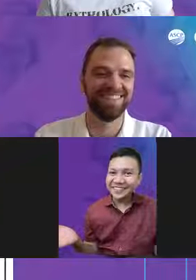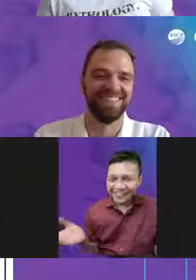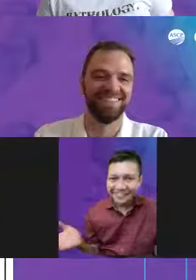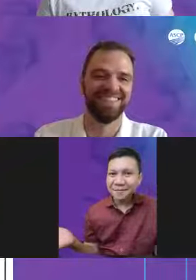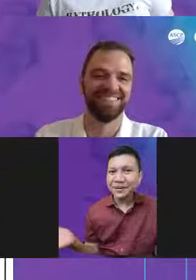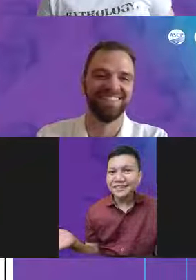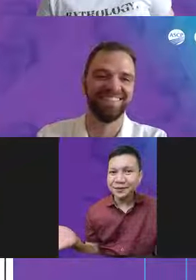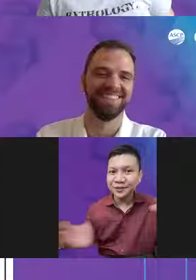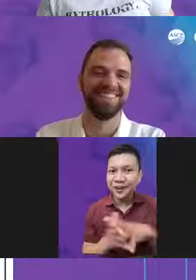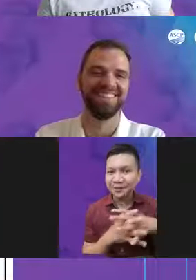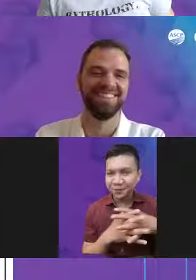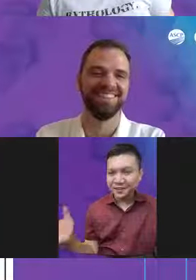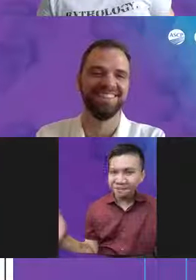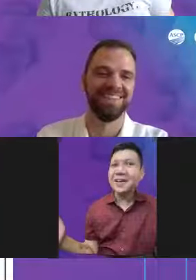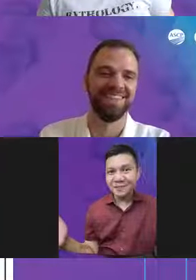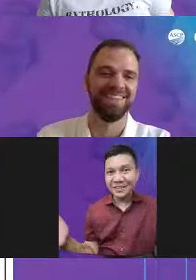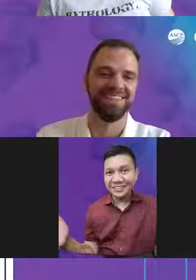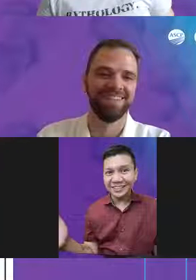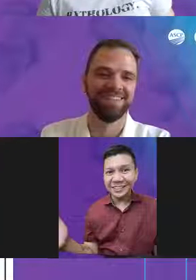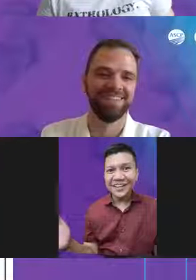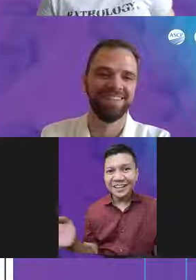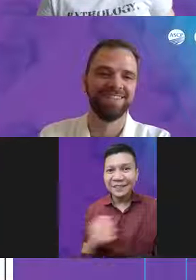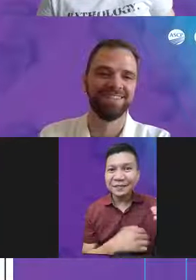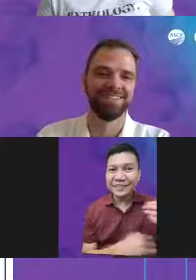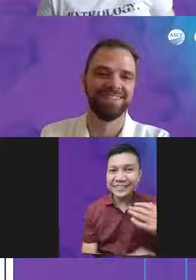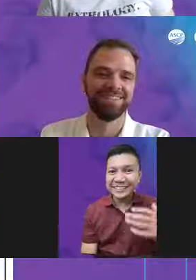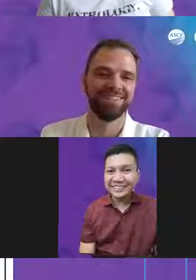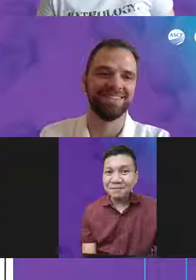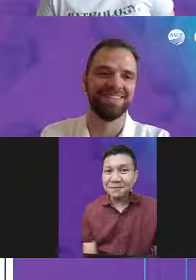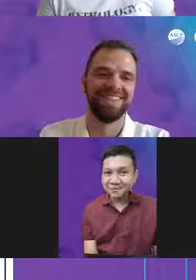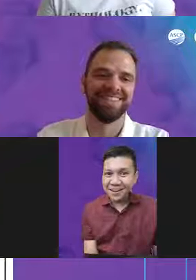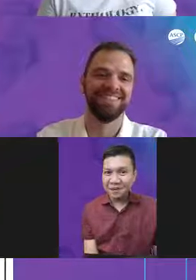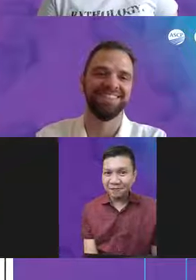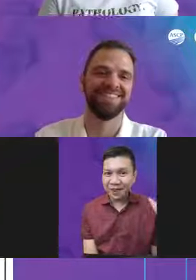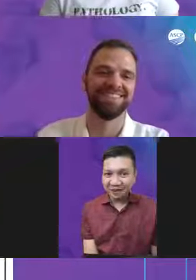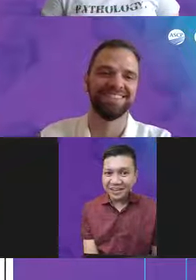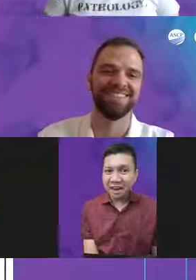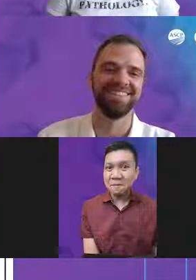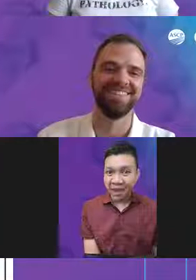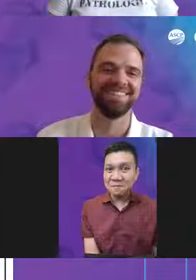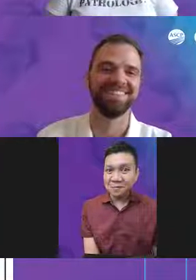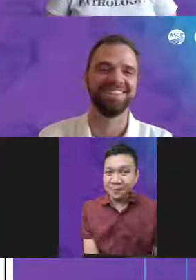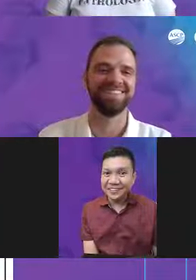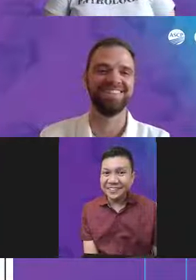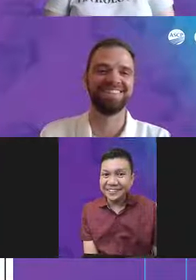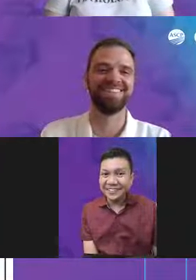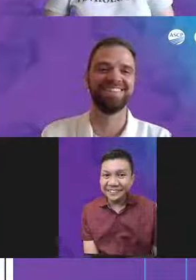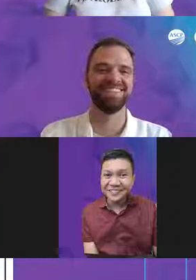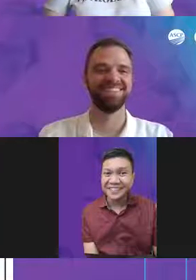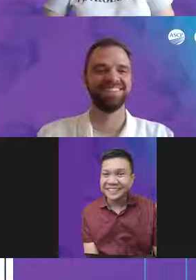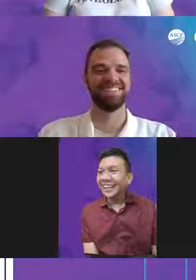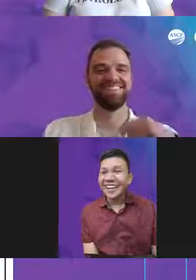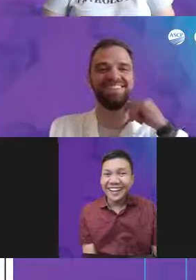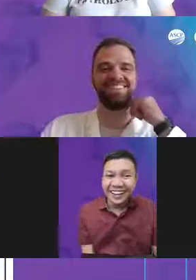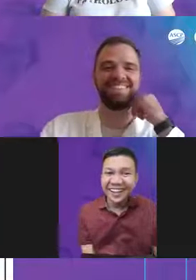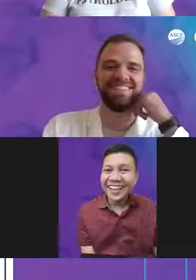So like, it's not possible to have 25 patients with the same smear of hereditary